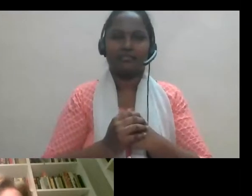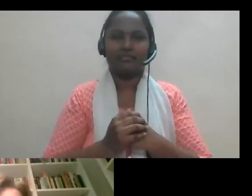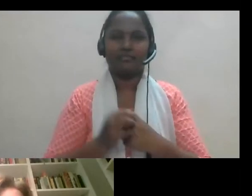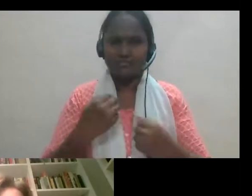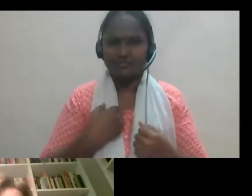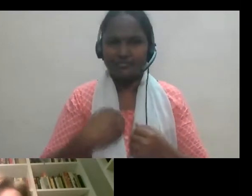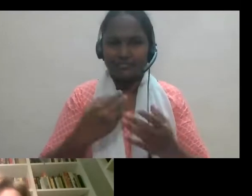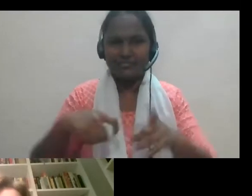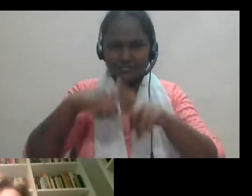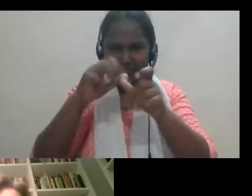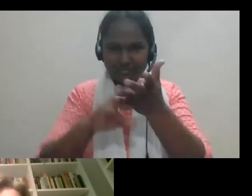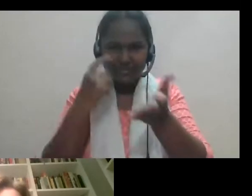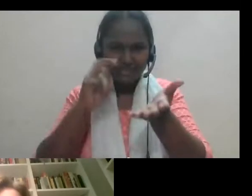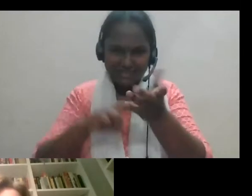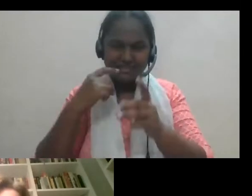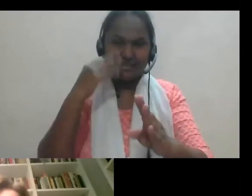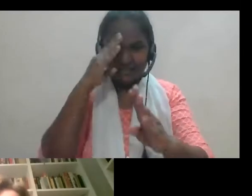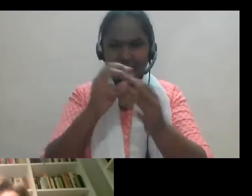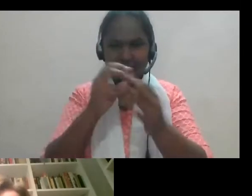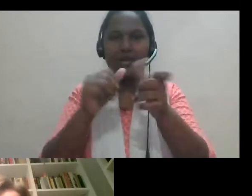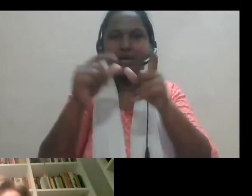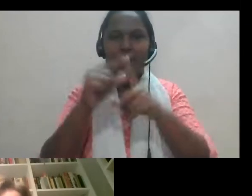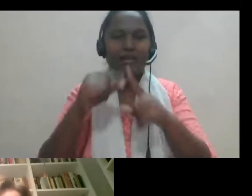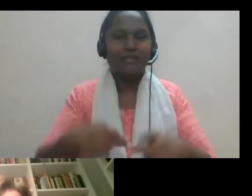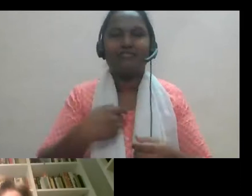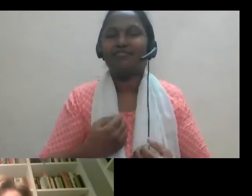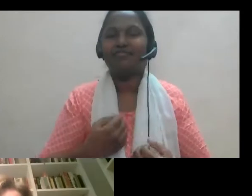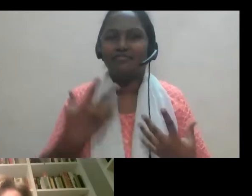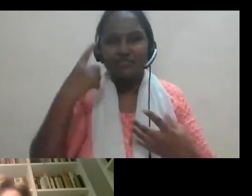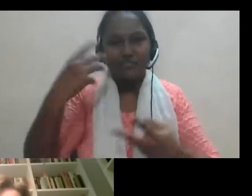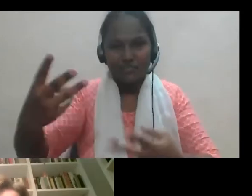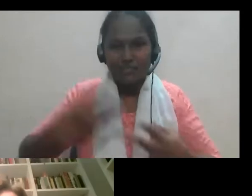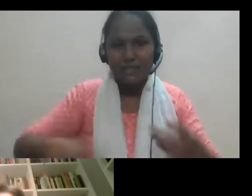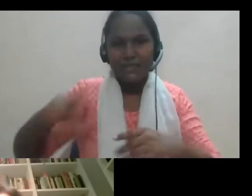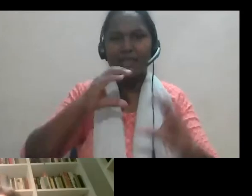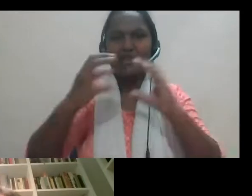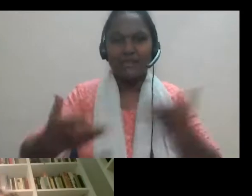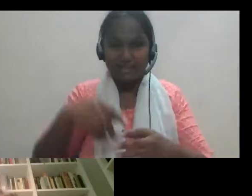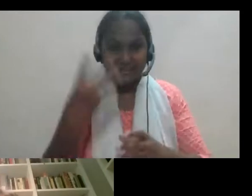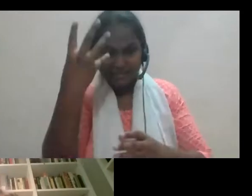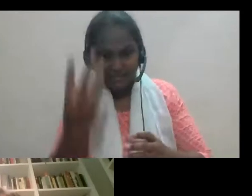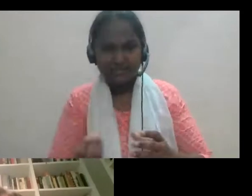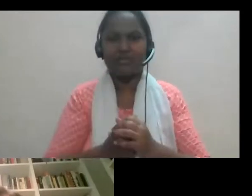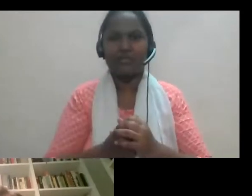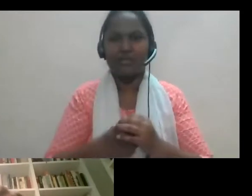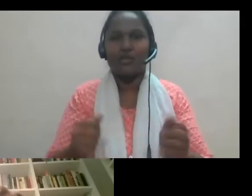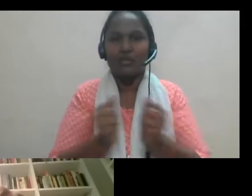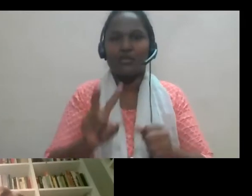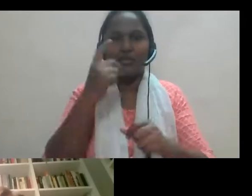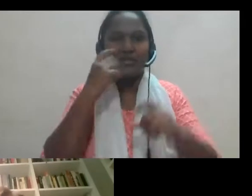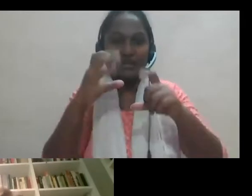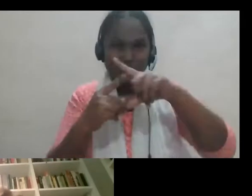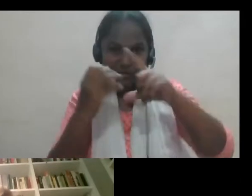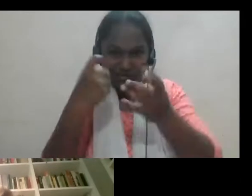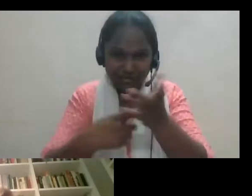I'm Kamini Sawhney, the director of MAP, and it is my pleasure to welcome you to a conversation this evening with Victoria Noorthoorn,